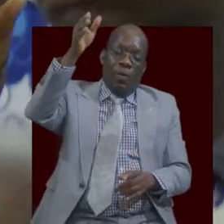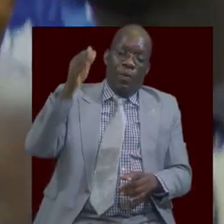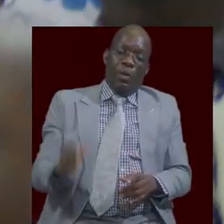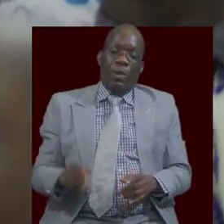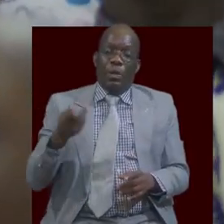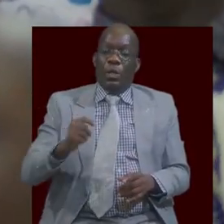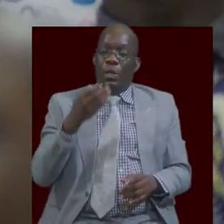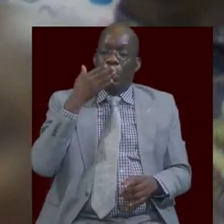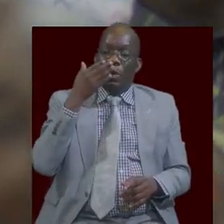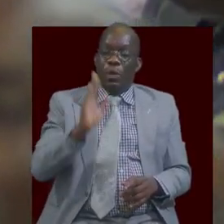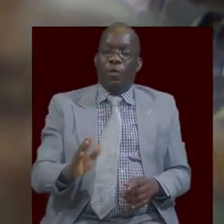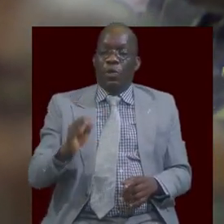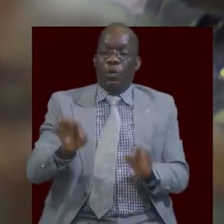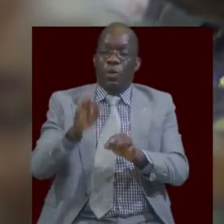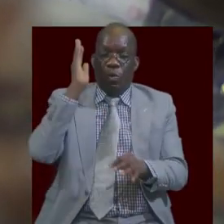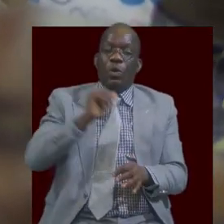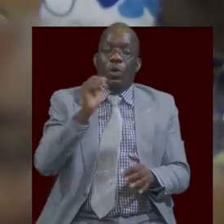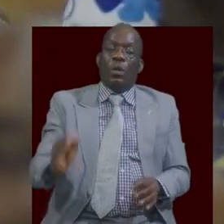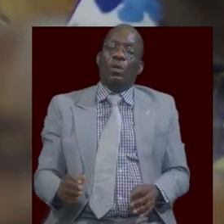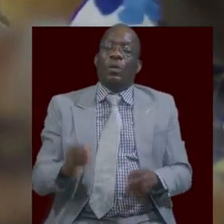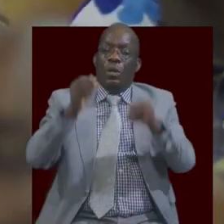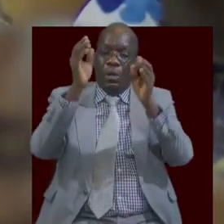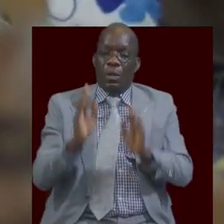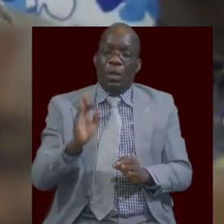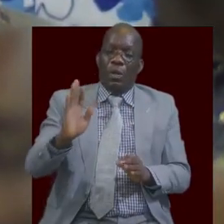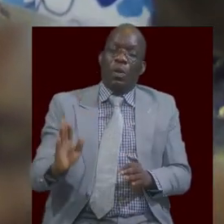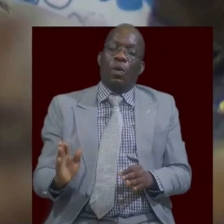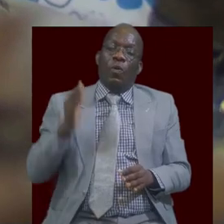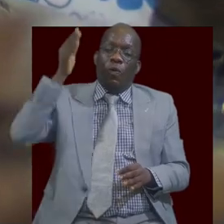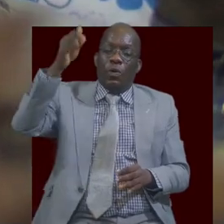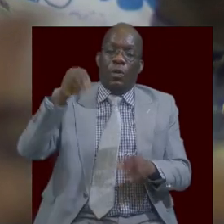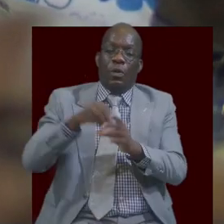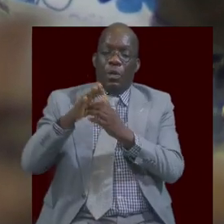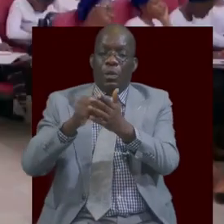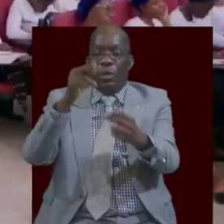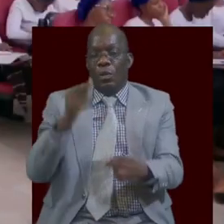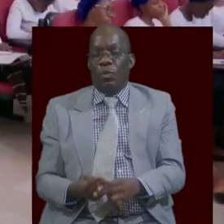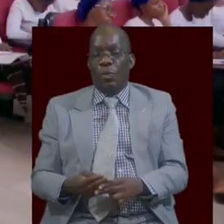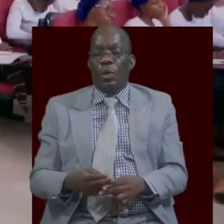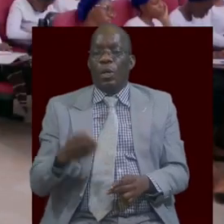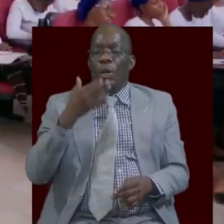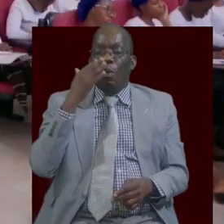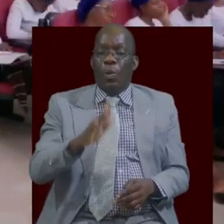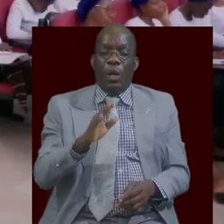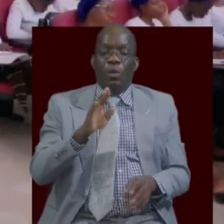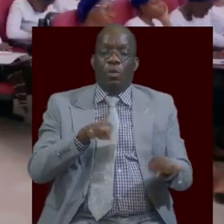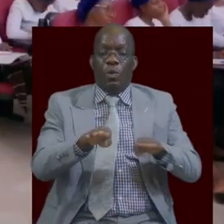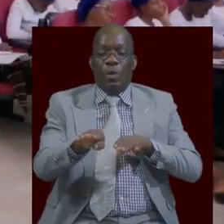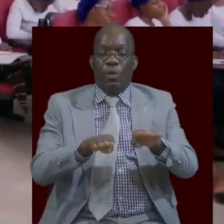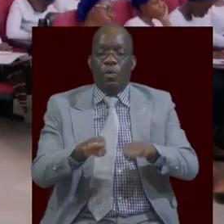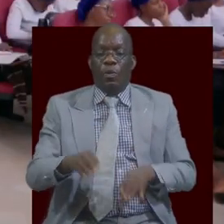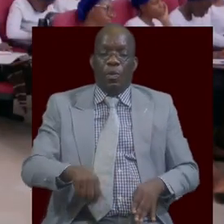determine your destiny. And your attitude, as we just heard now, bad attitude,